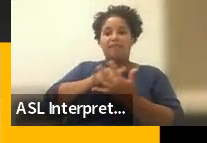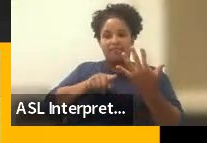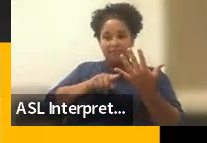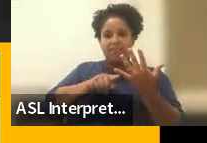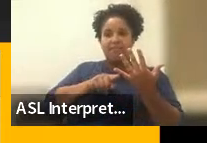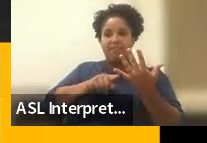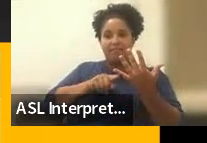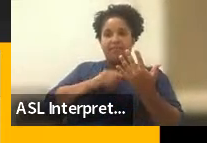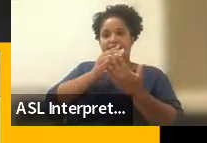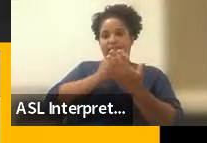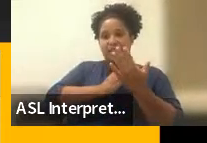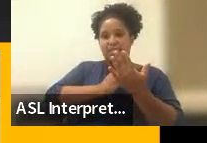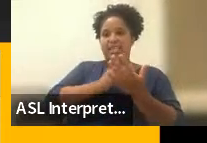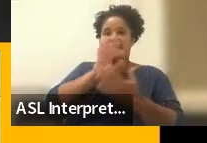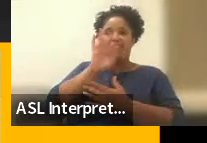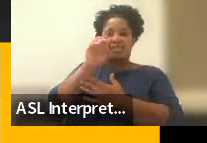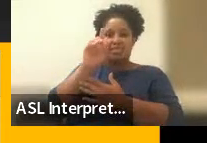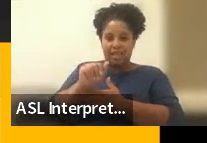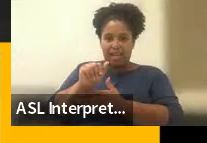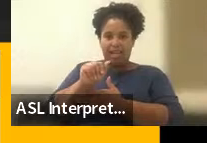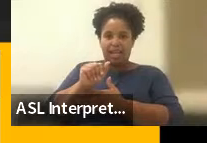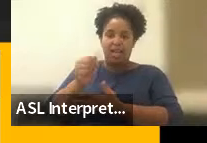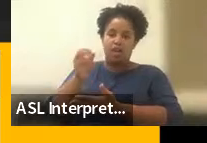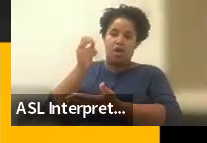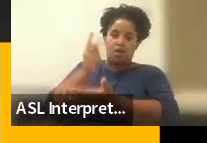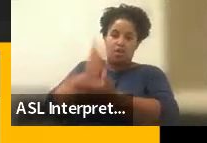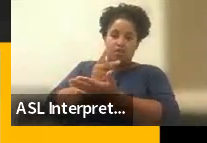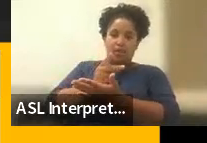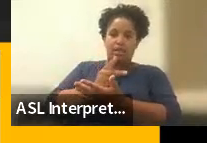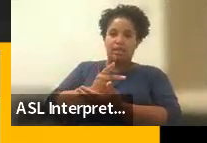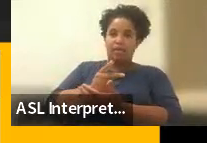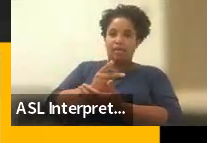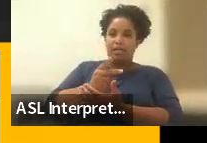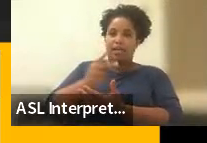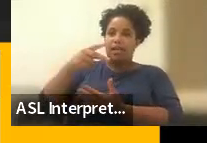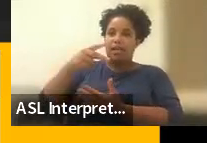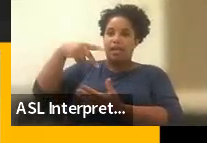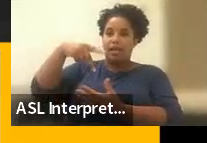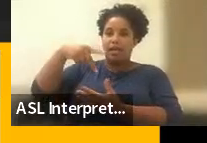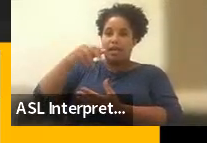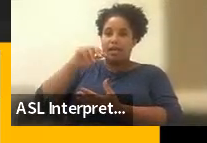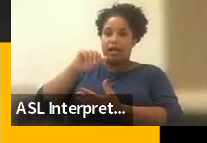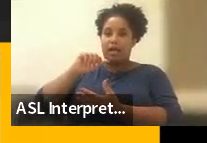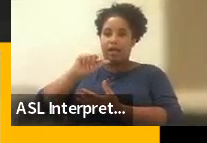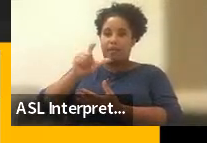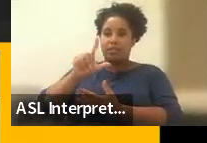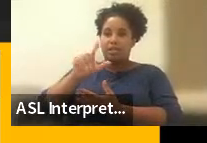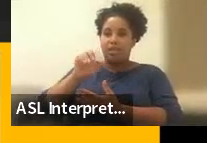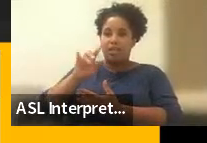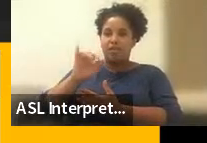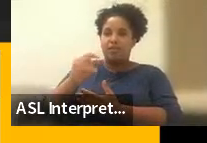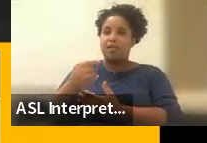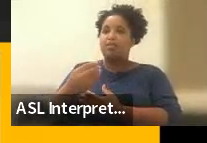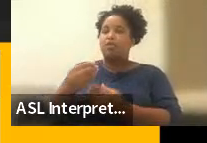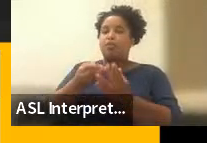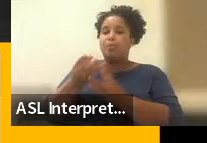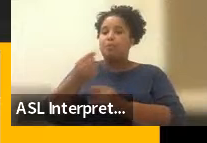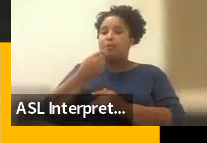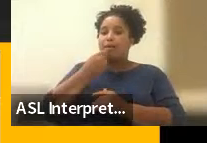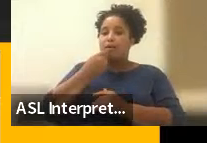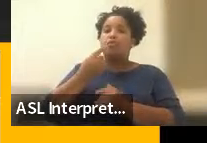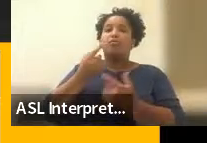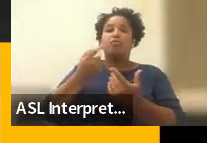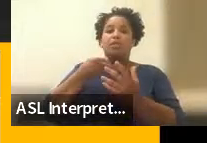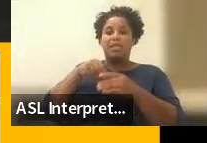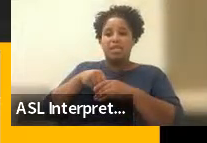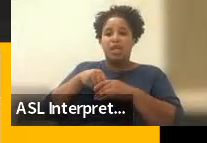are listed. Again, these are FDA authorized. Paxlovid is the main oral antiviral that is provided through our test to treat